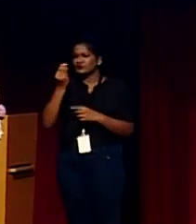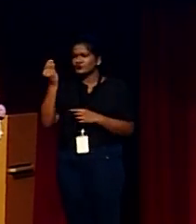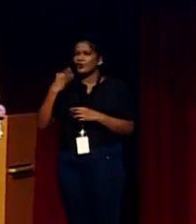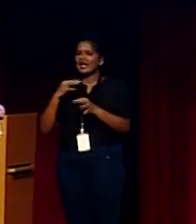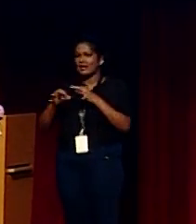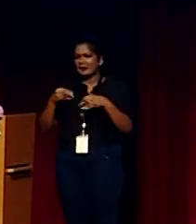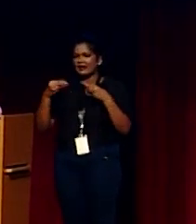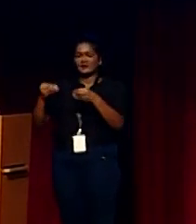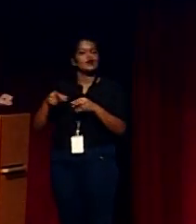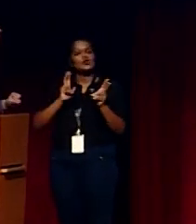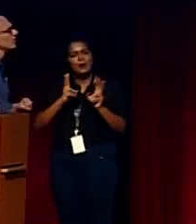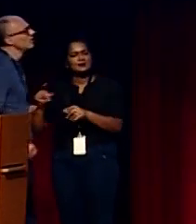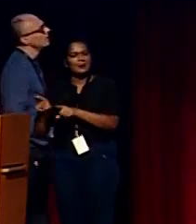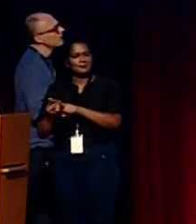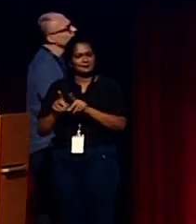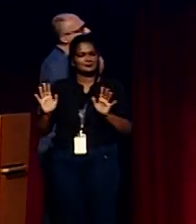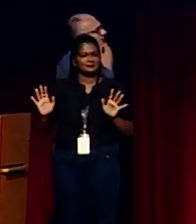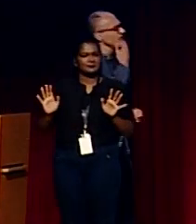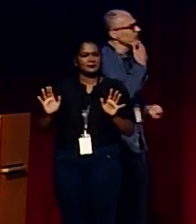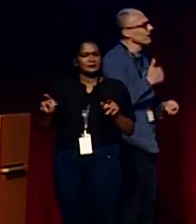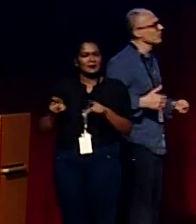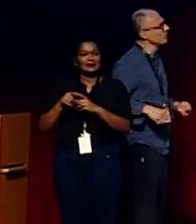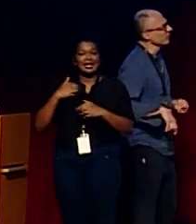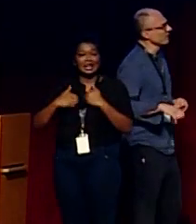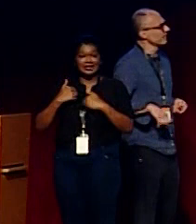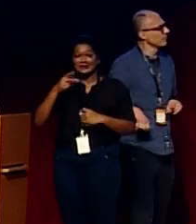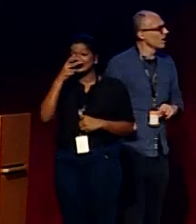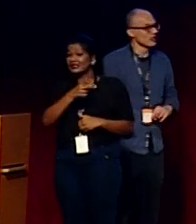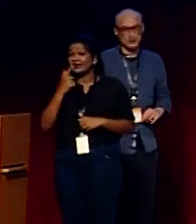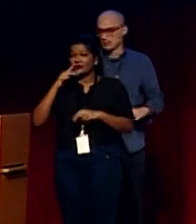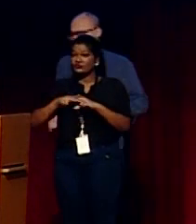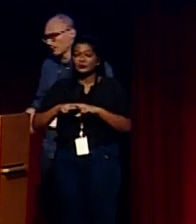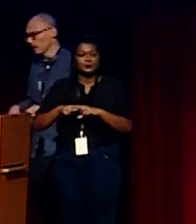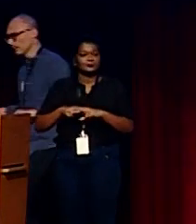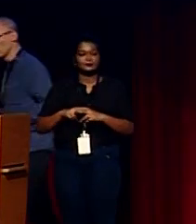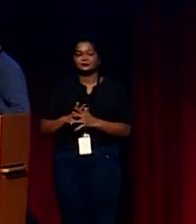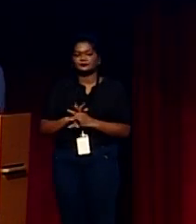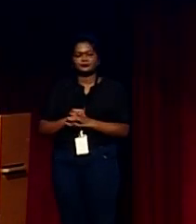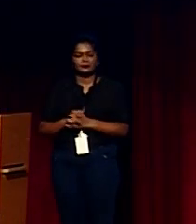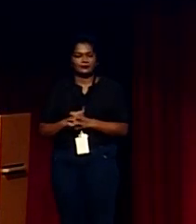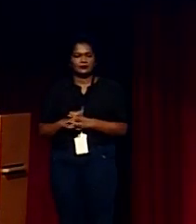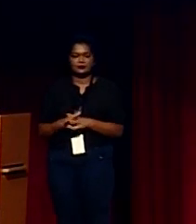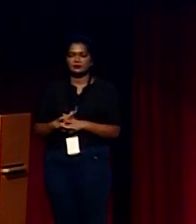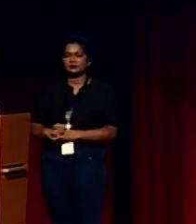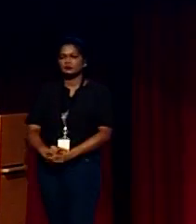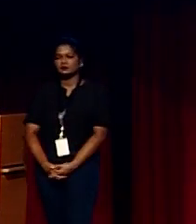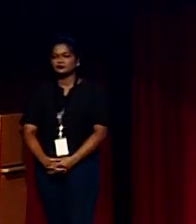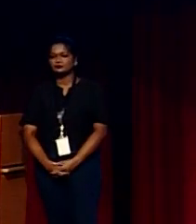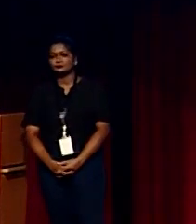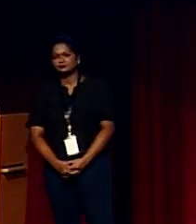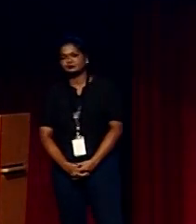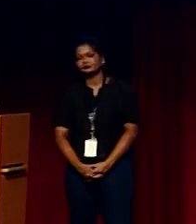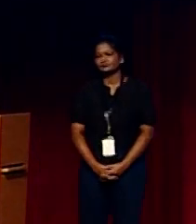because examples are normally more exciting than actually looking at XML dialects.